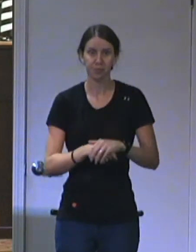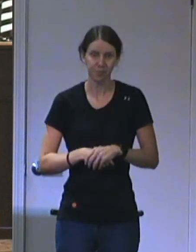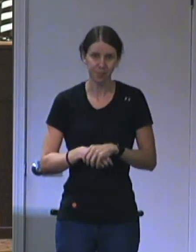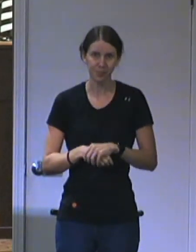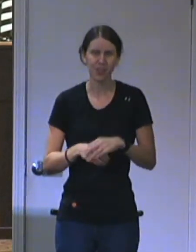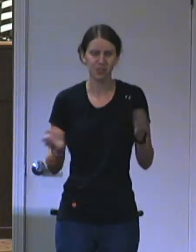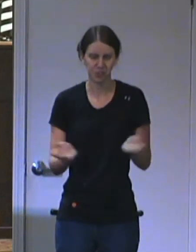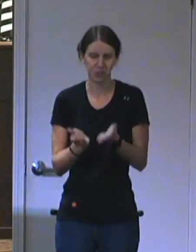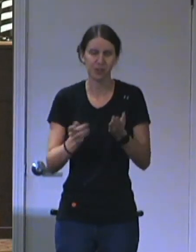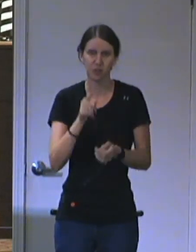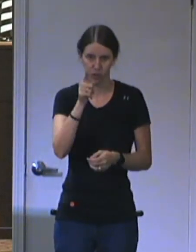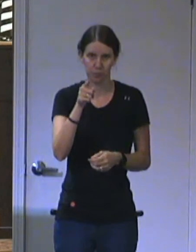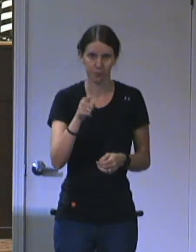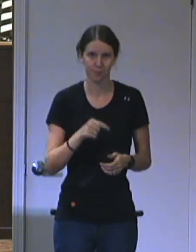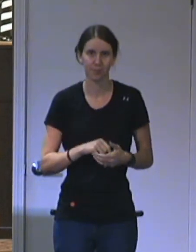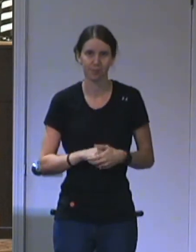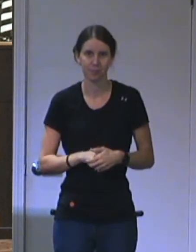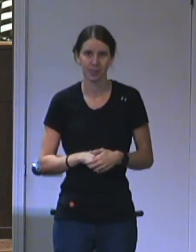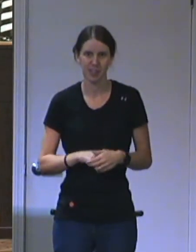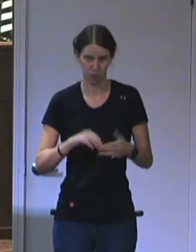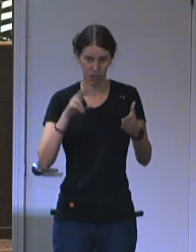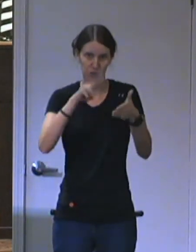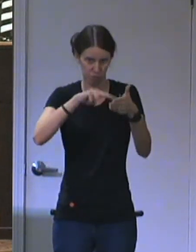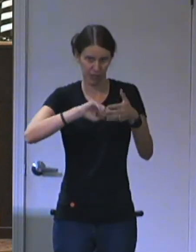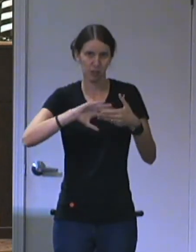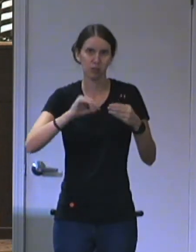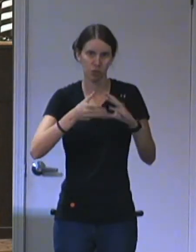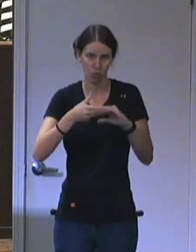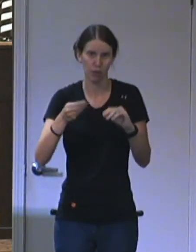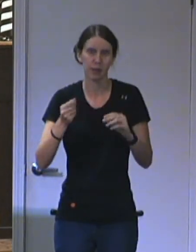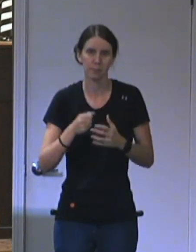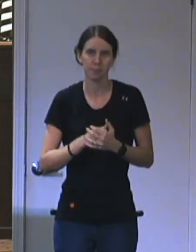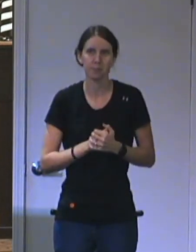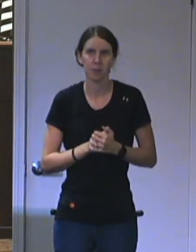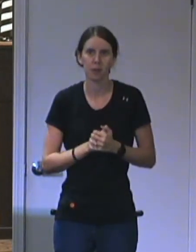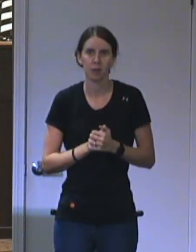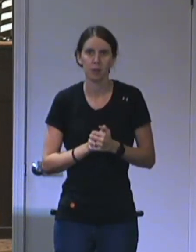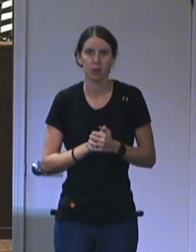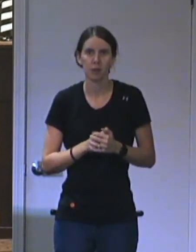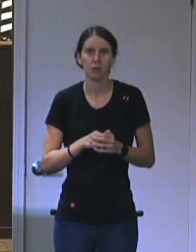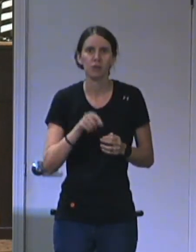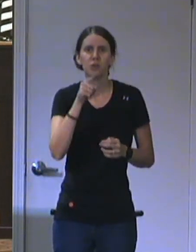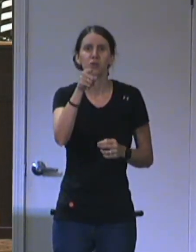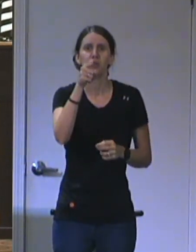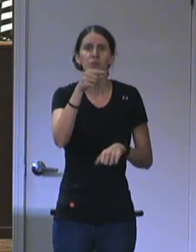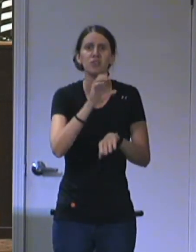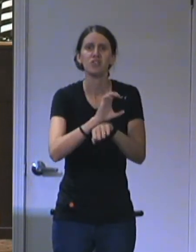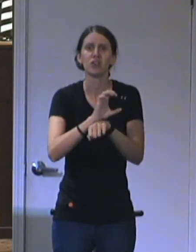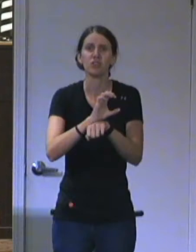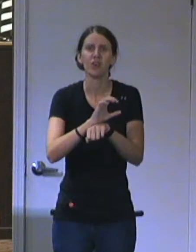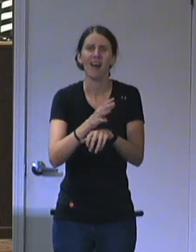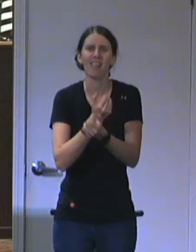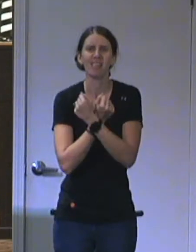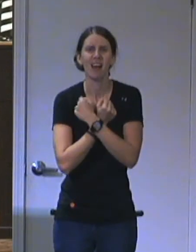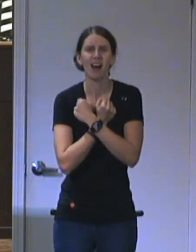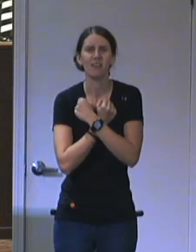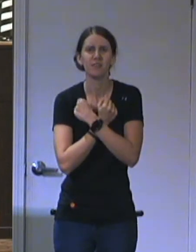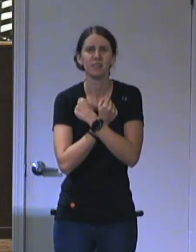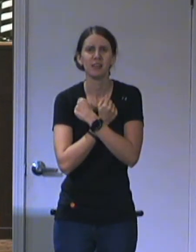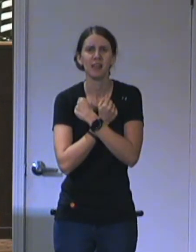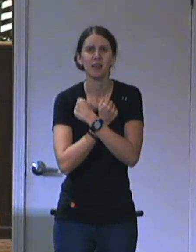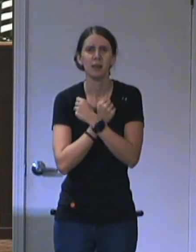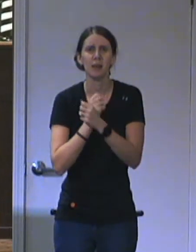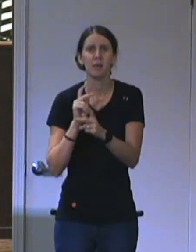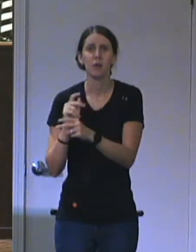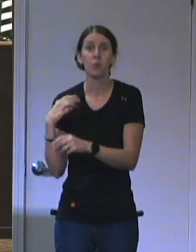and to encourage you in these times of difficulty. He says, you are loved, you are prayed for,